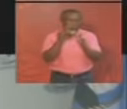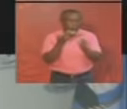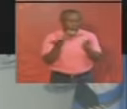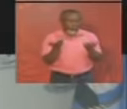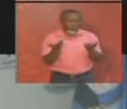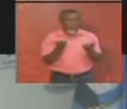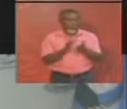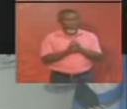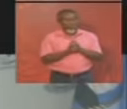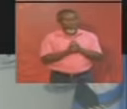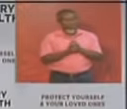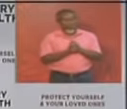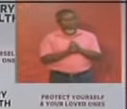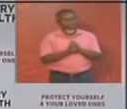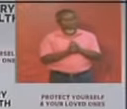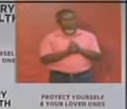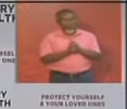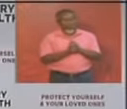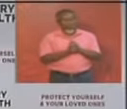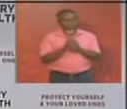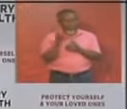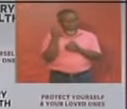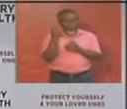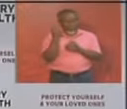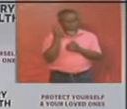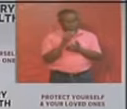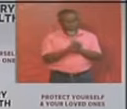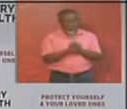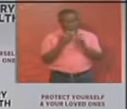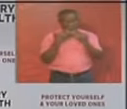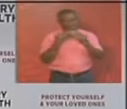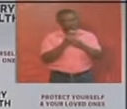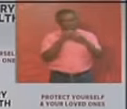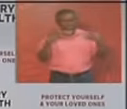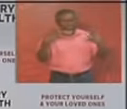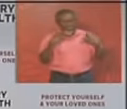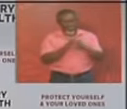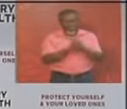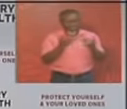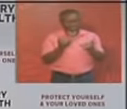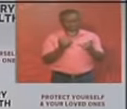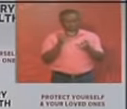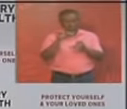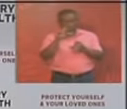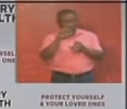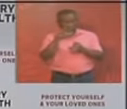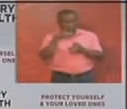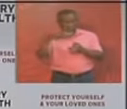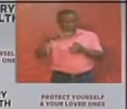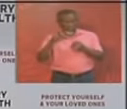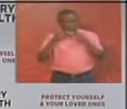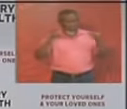days. Thank you very much. And we go to AZP News now for a follow-up question, please.